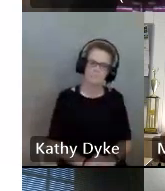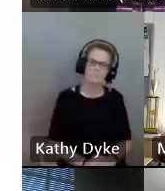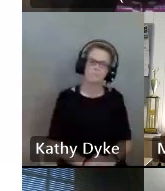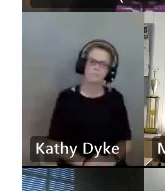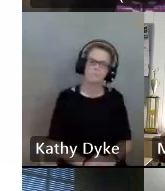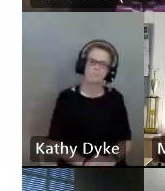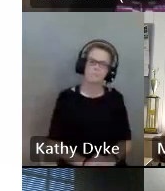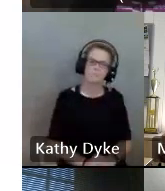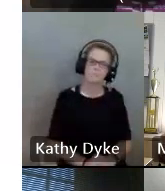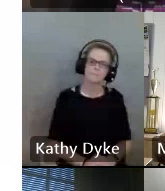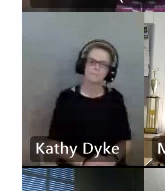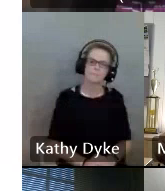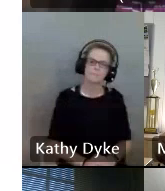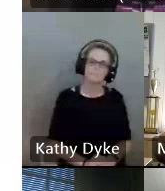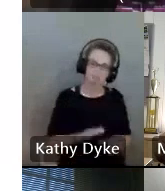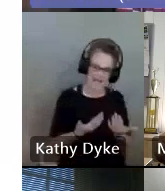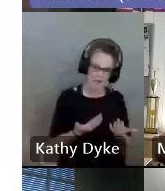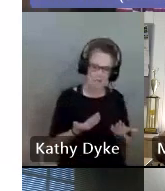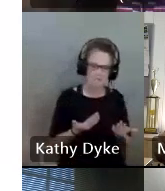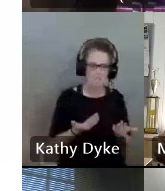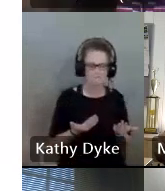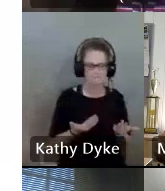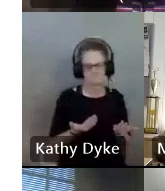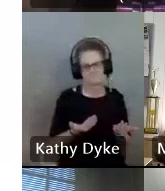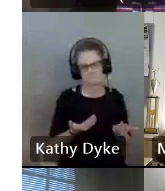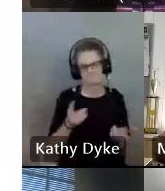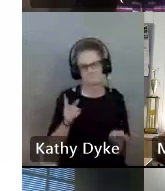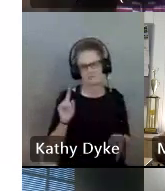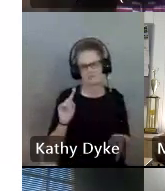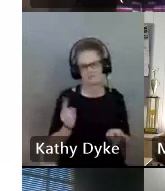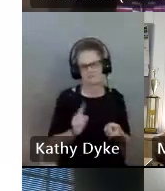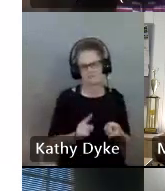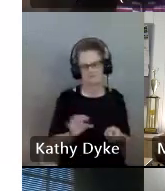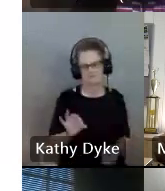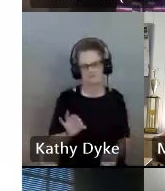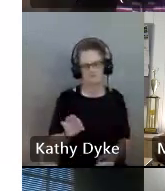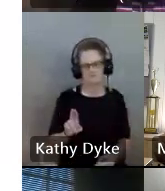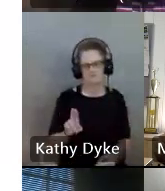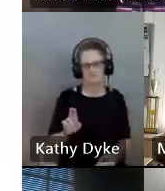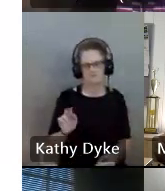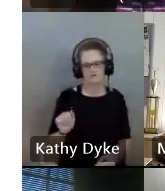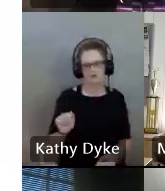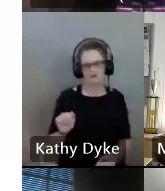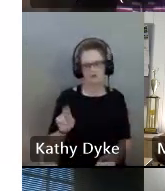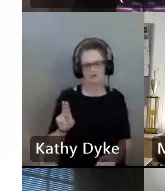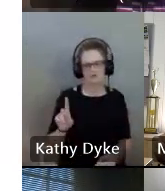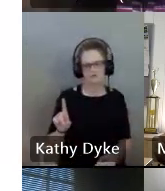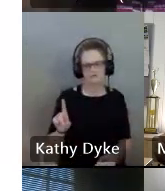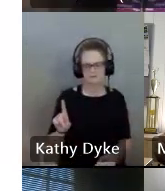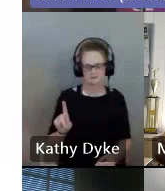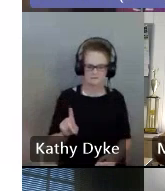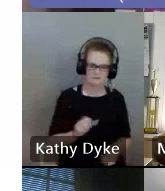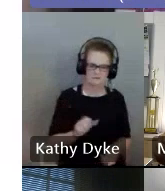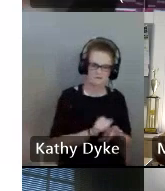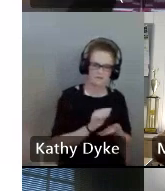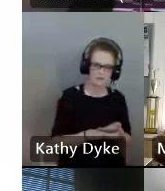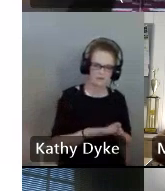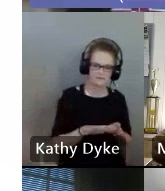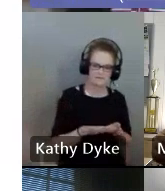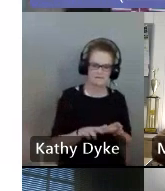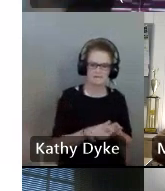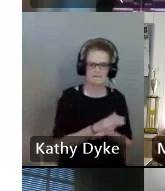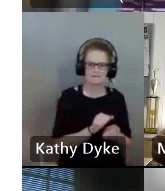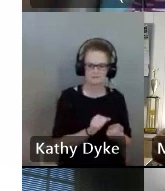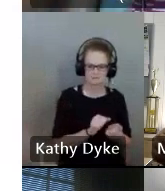how do you cut down on fraud, waste, and abuse? Specifically, I live in